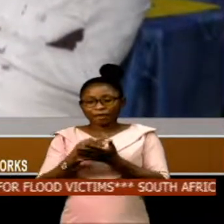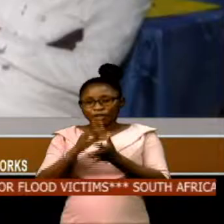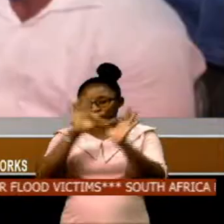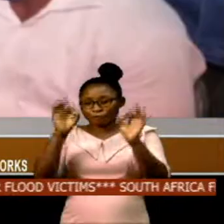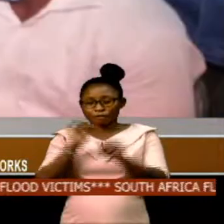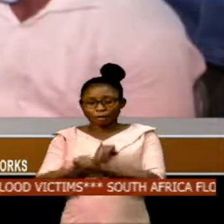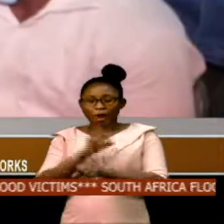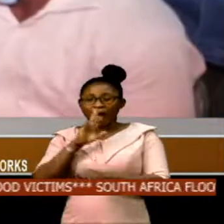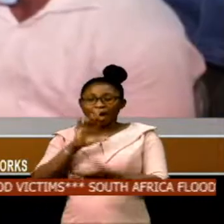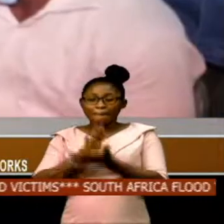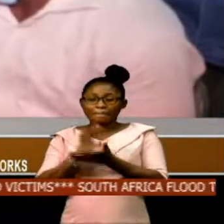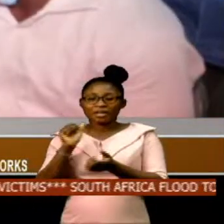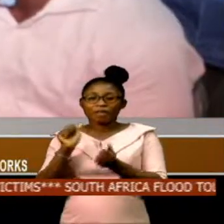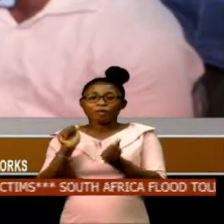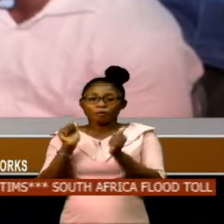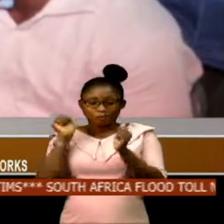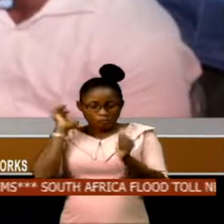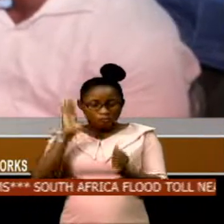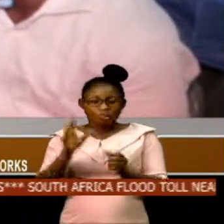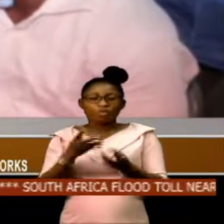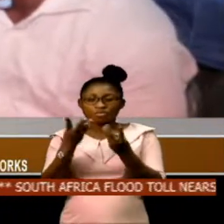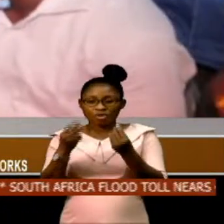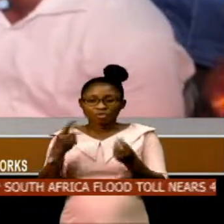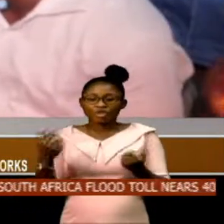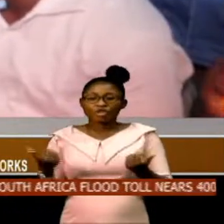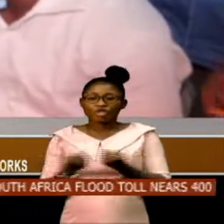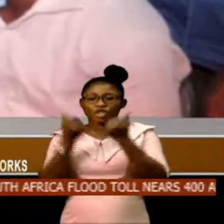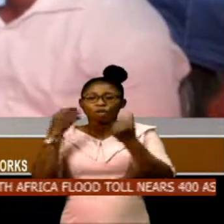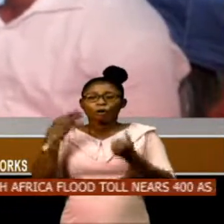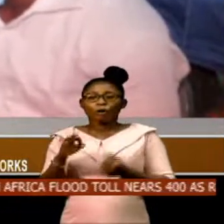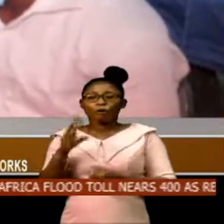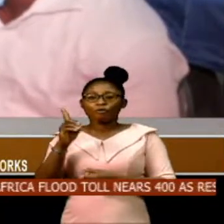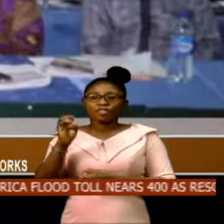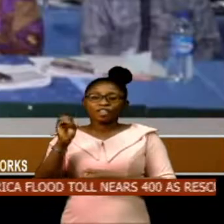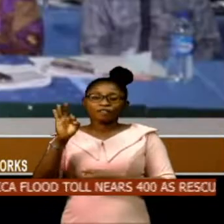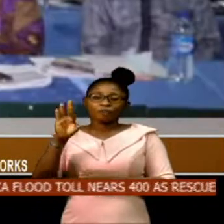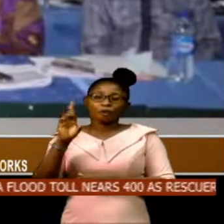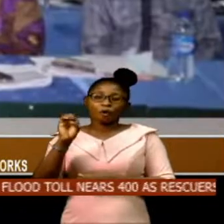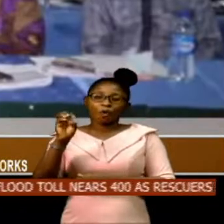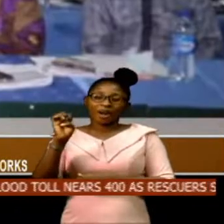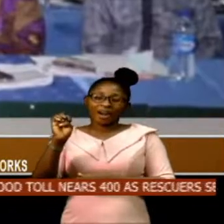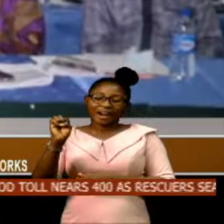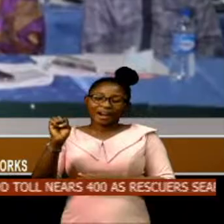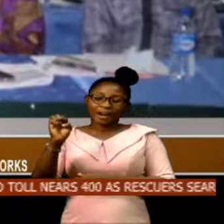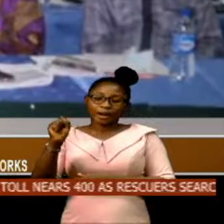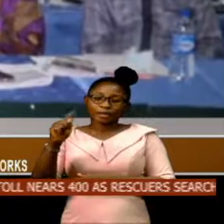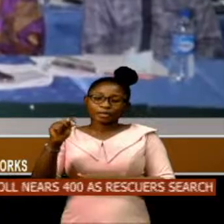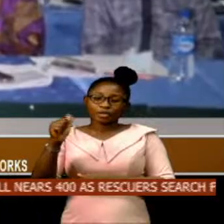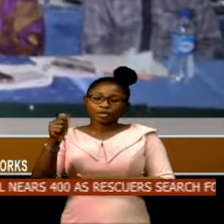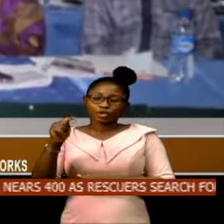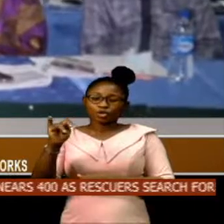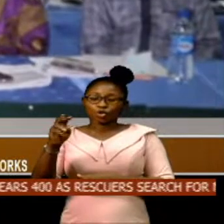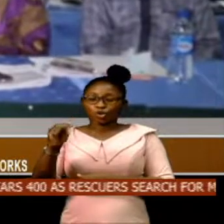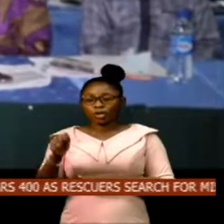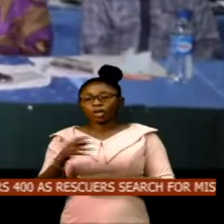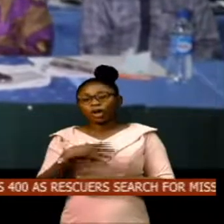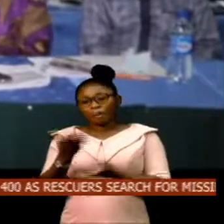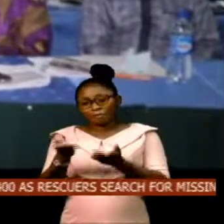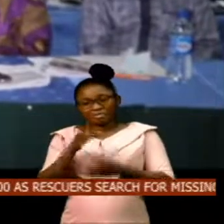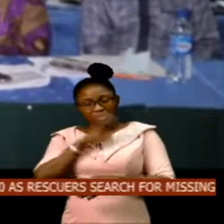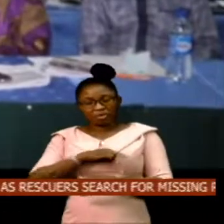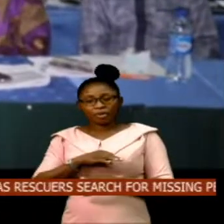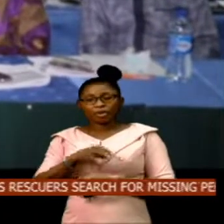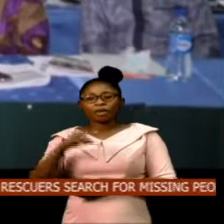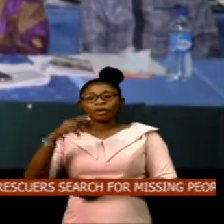financial framework, I believe, will tackle the challenges of deforestation and draw its benefits. Haman